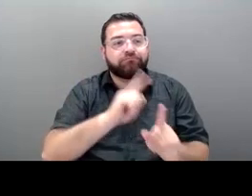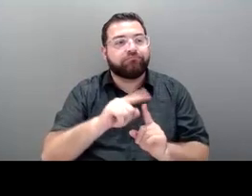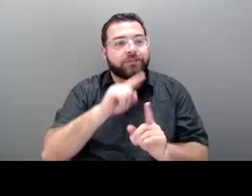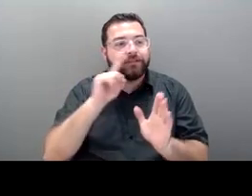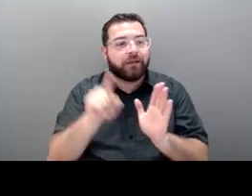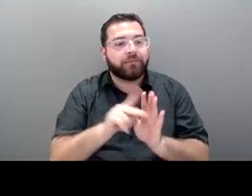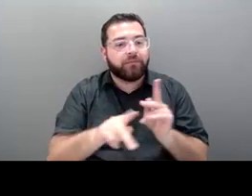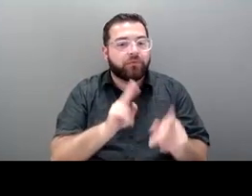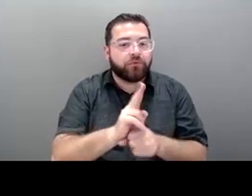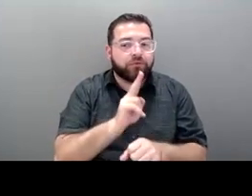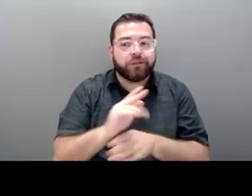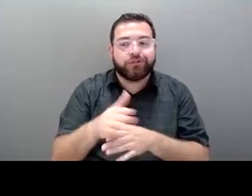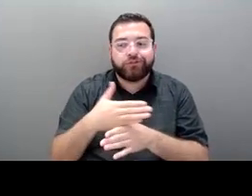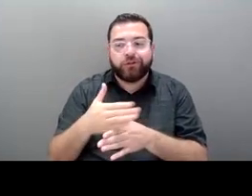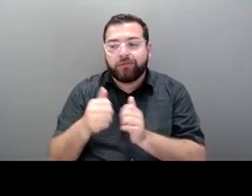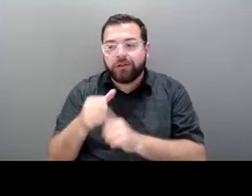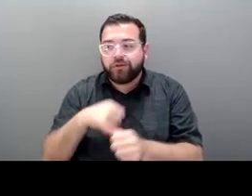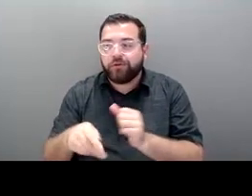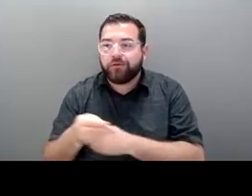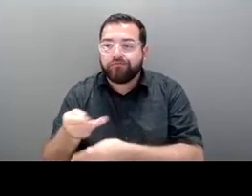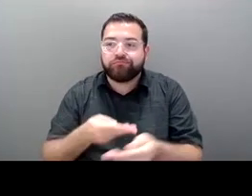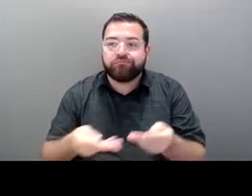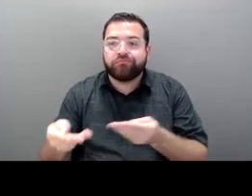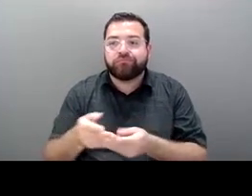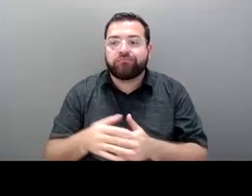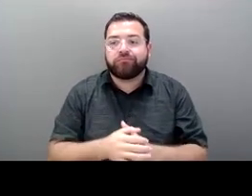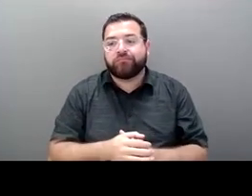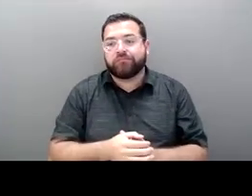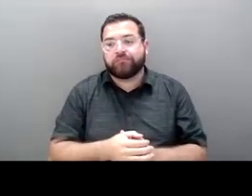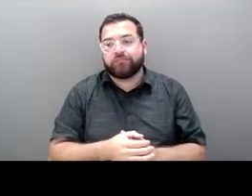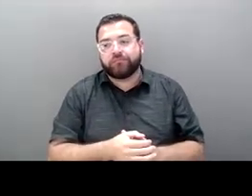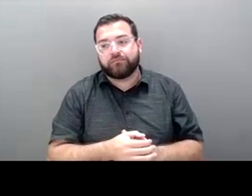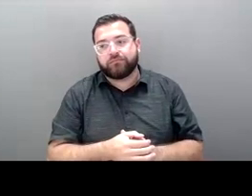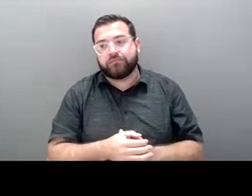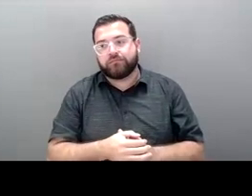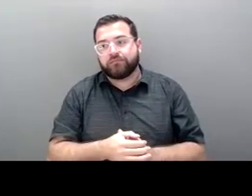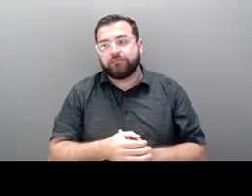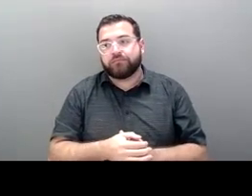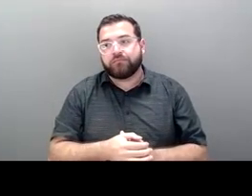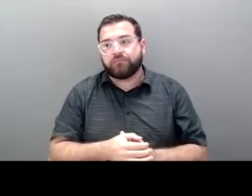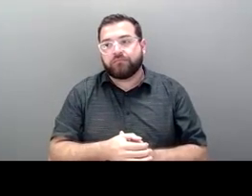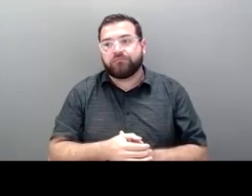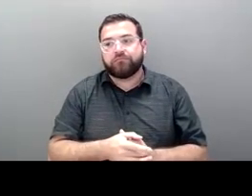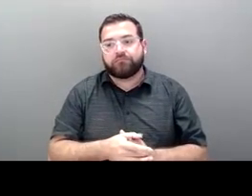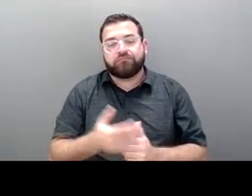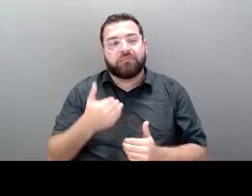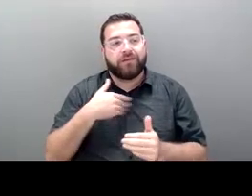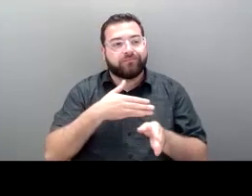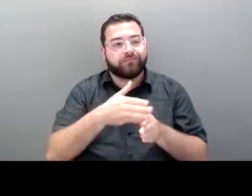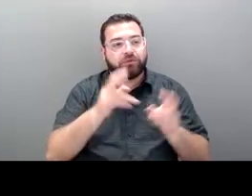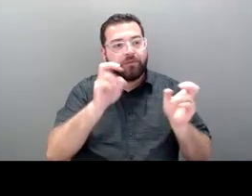sharing. And so you have like you know, these are science